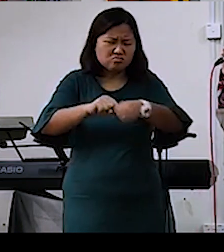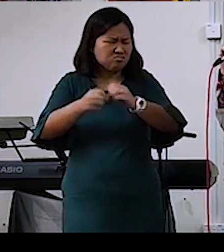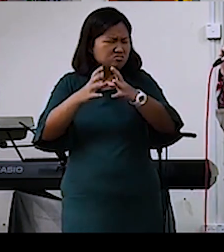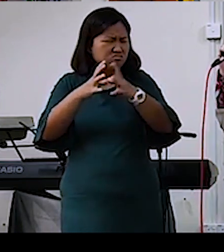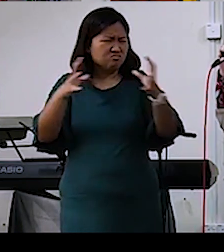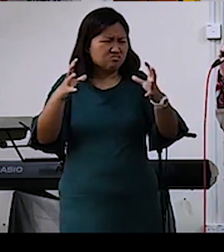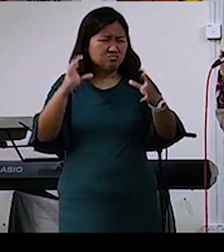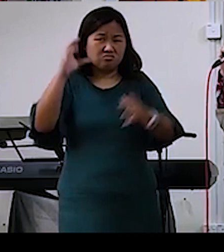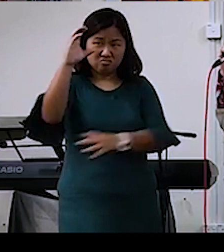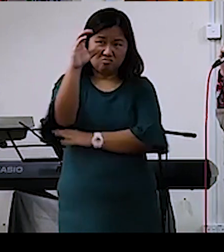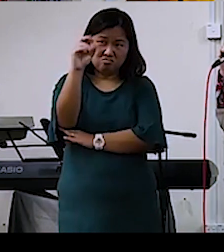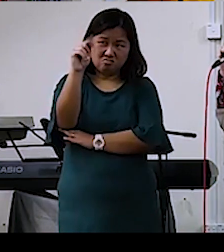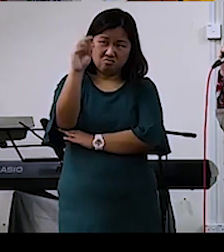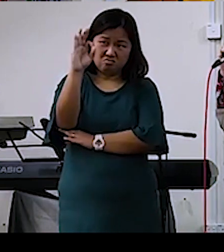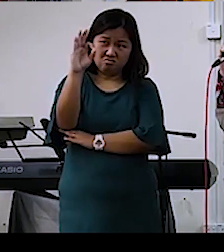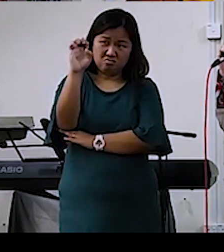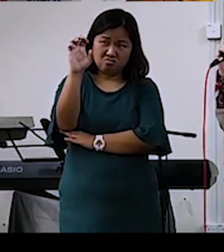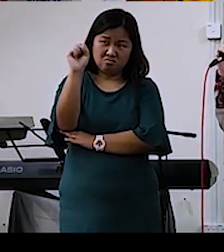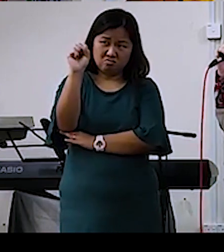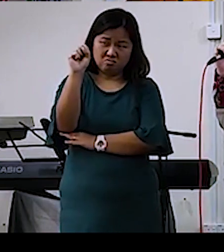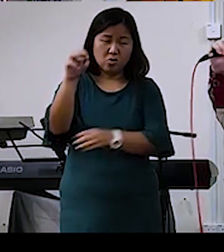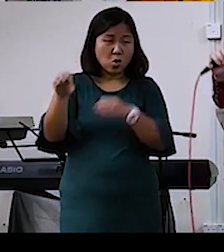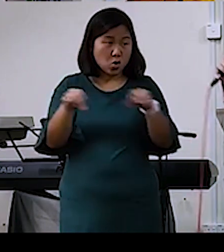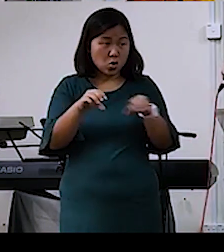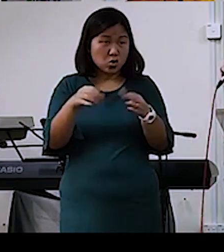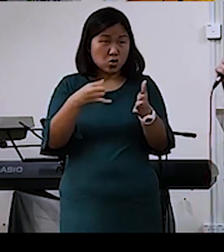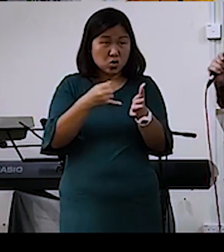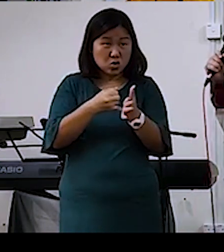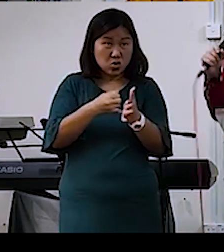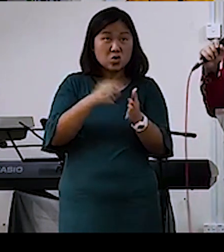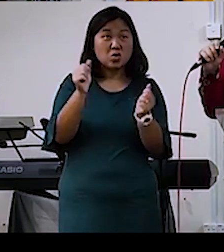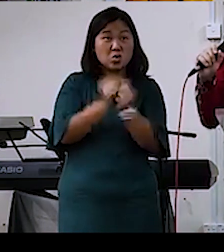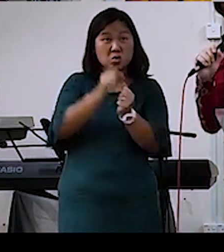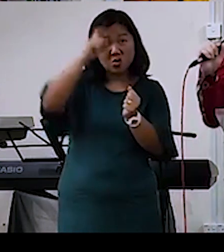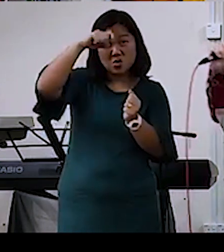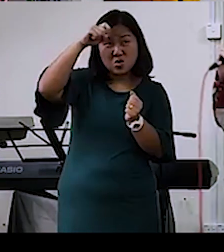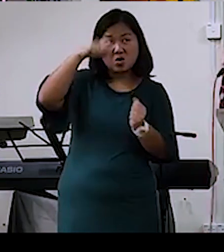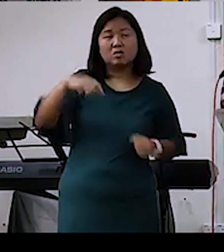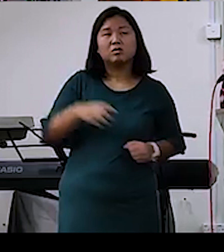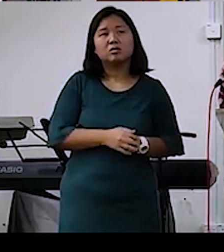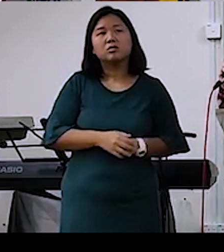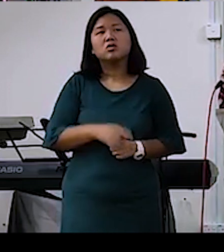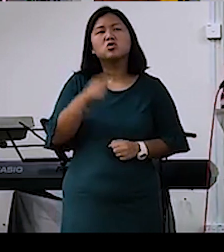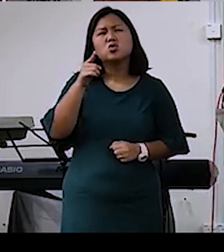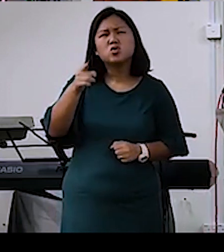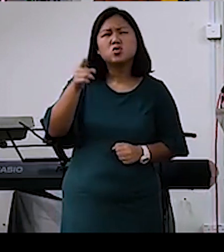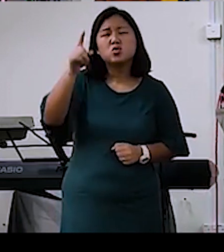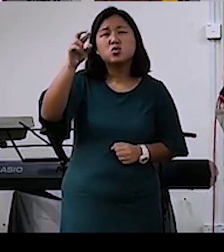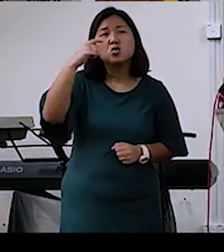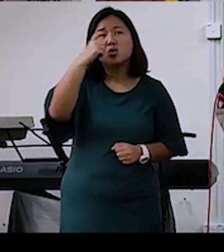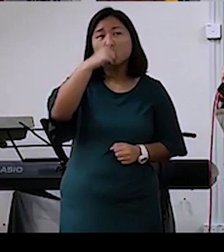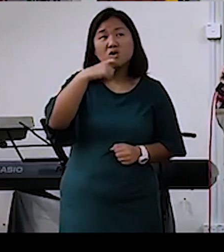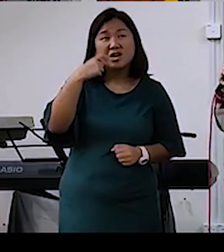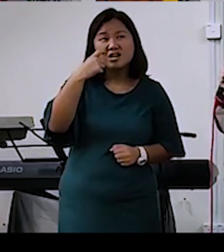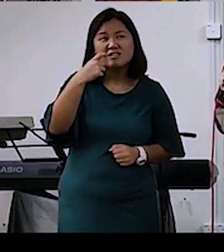course, everything that you do in the things of God, do it with wisdom. You don't go to any Tom, Dick, I renounce. No, you renounce in the